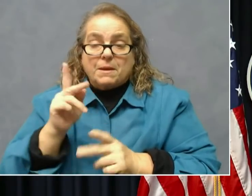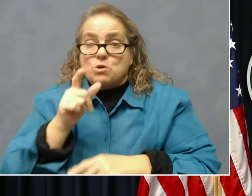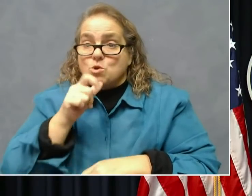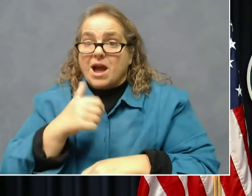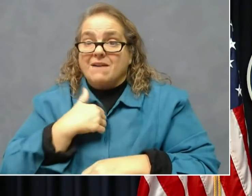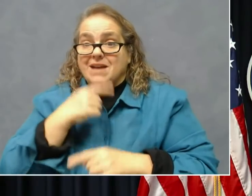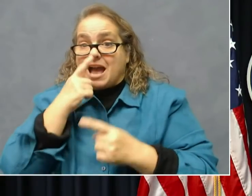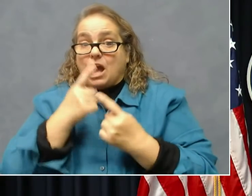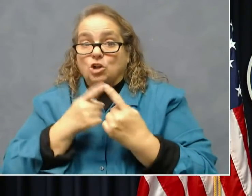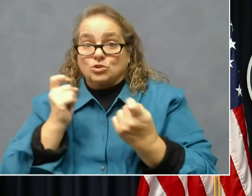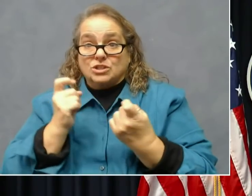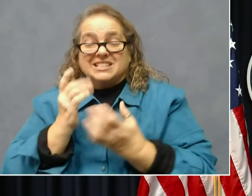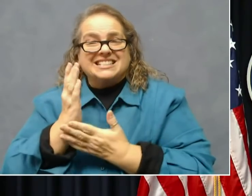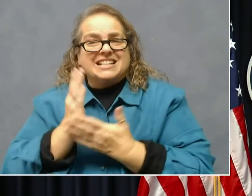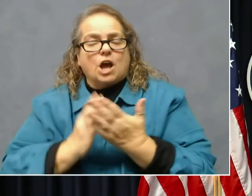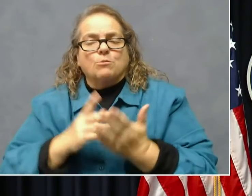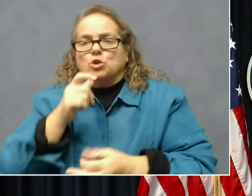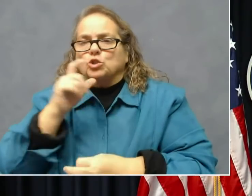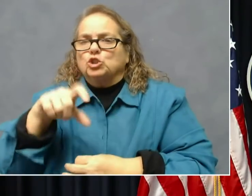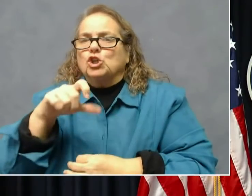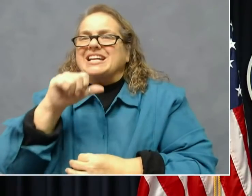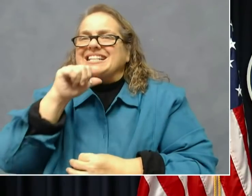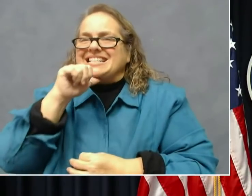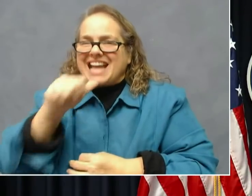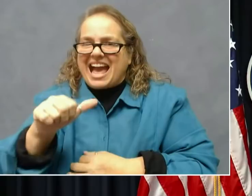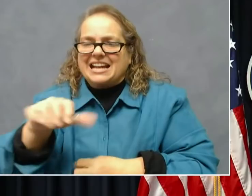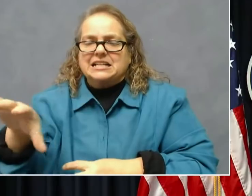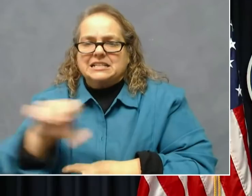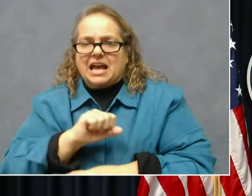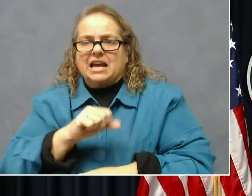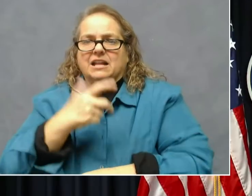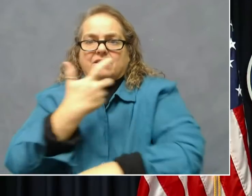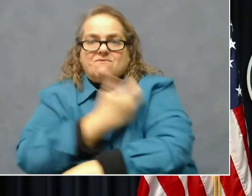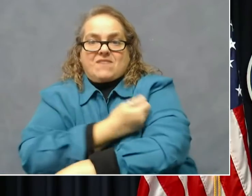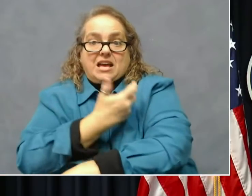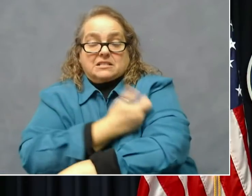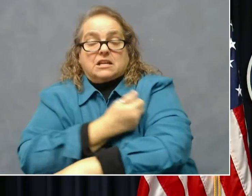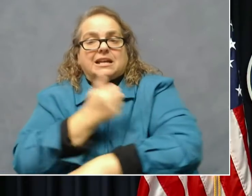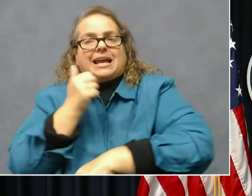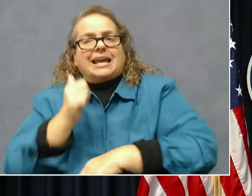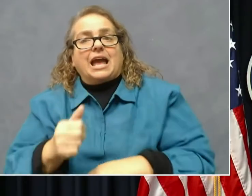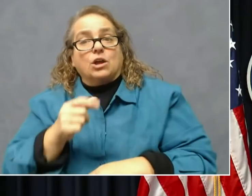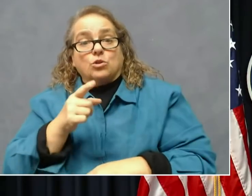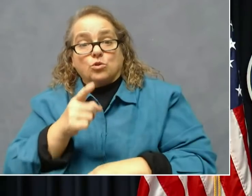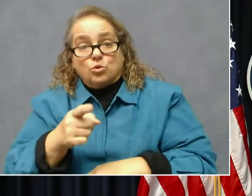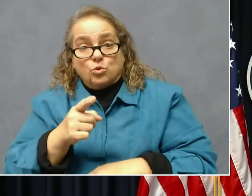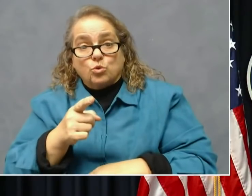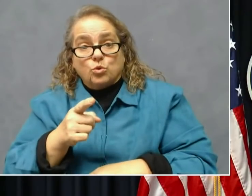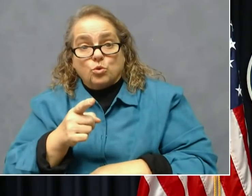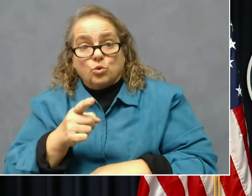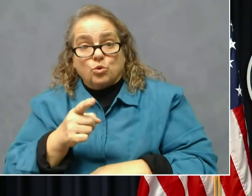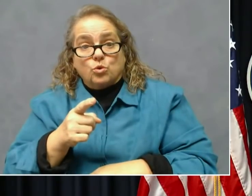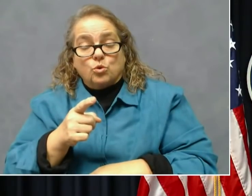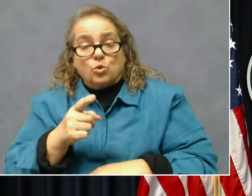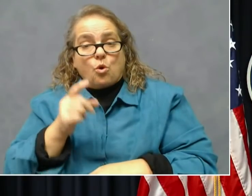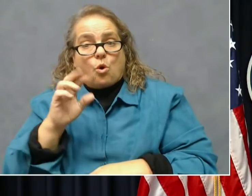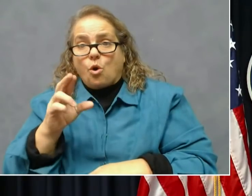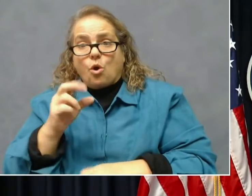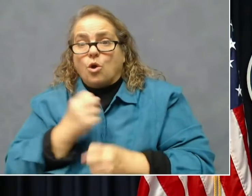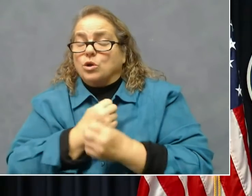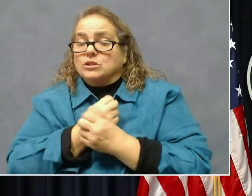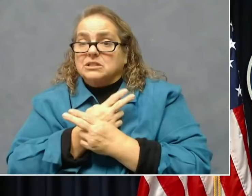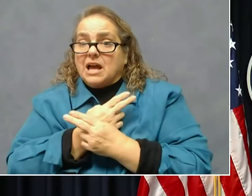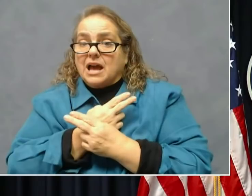some who should not be getting the vaccine. Can you or the doctor tell